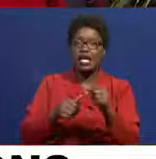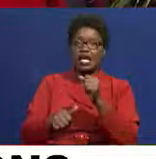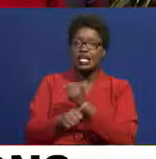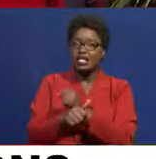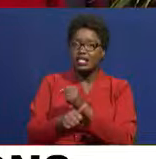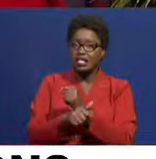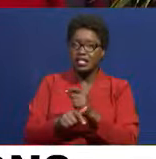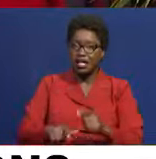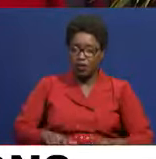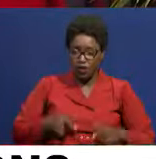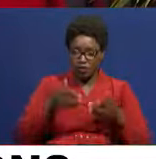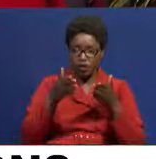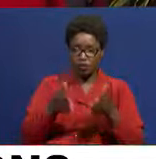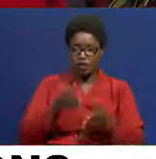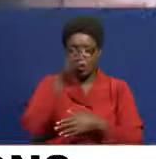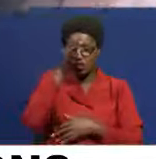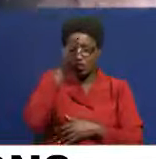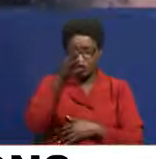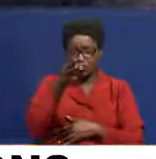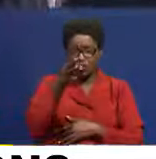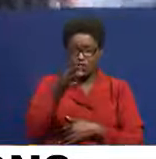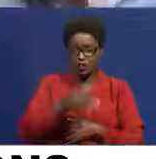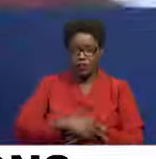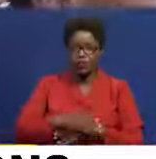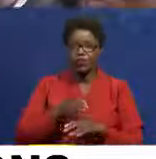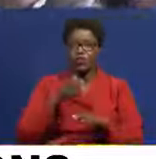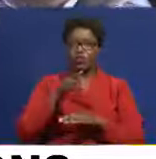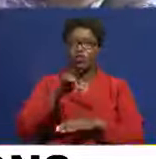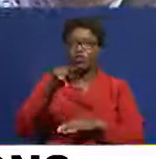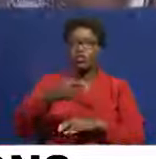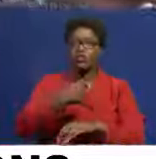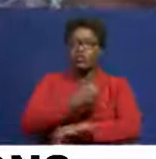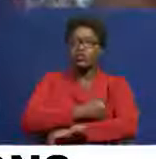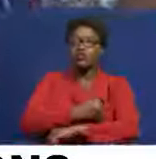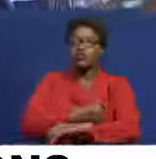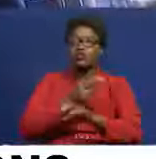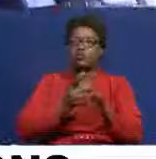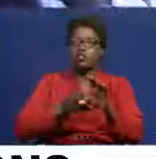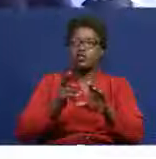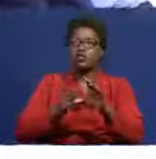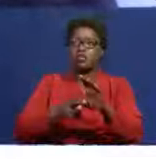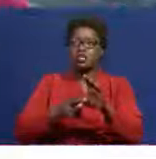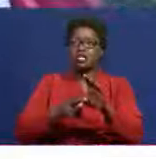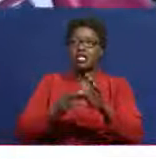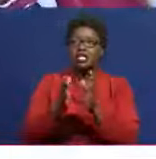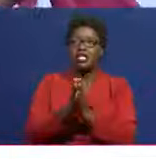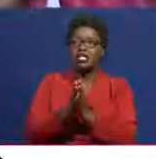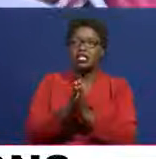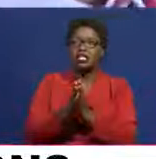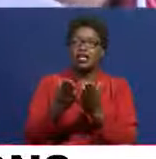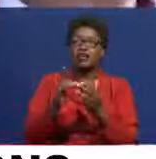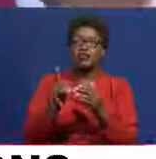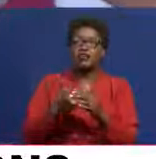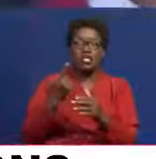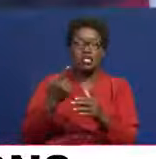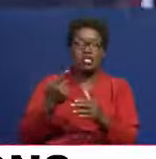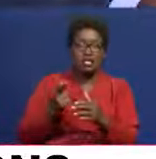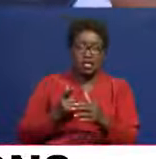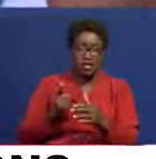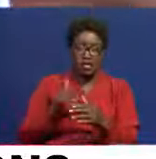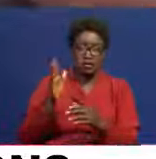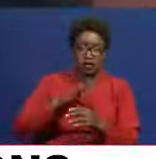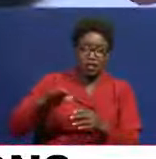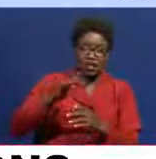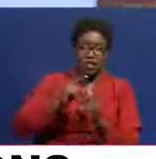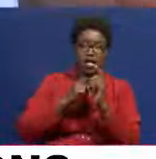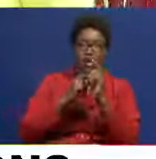our children's present and future. With over 1,000 schools participating in the inaugural edition of the First Ladies Mazingira